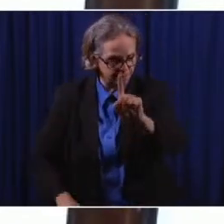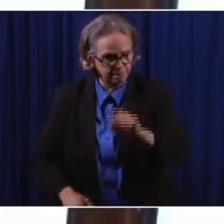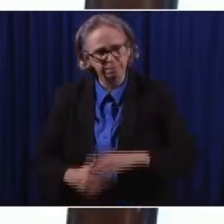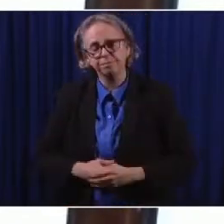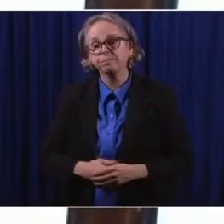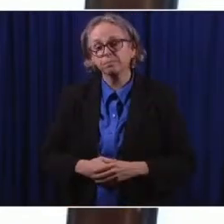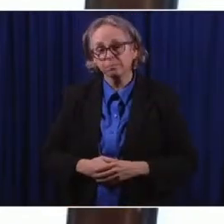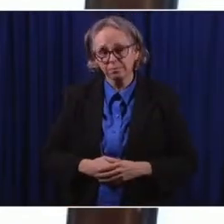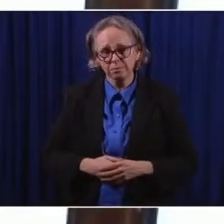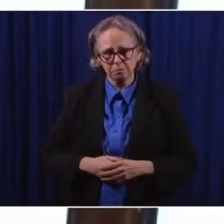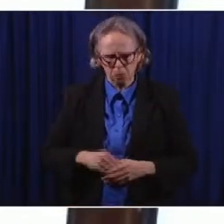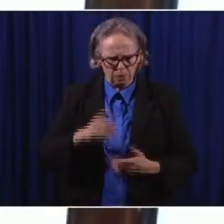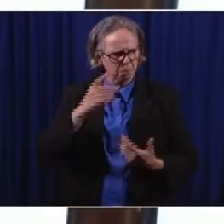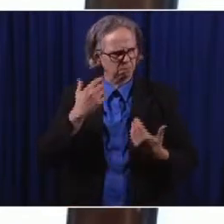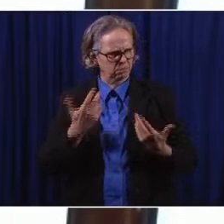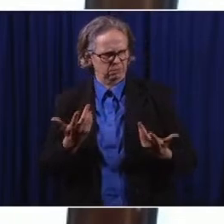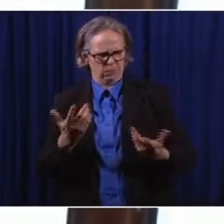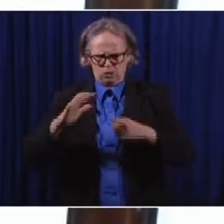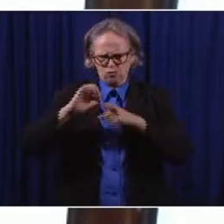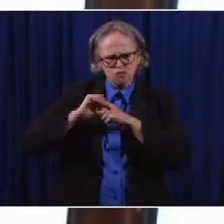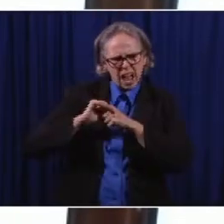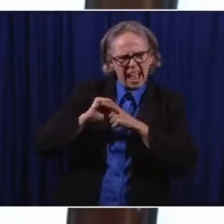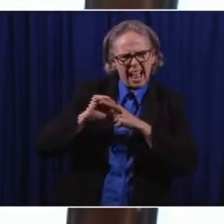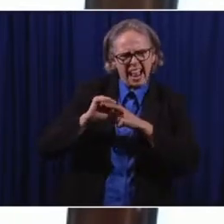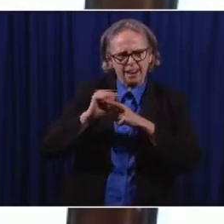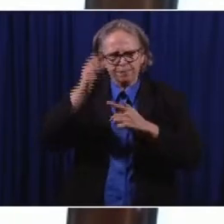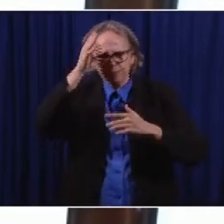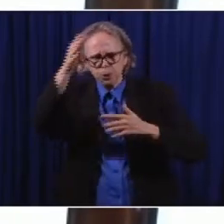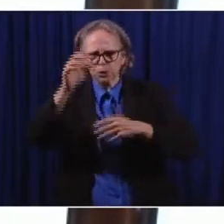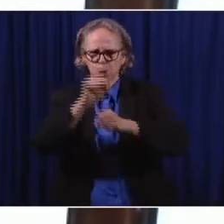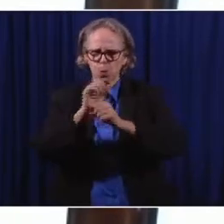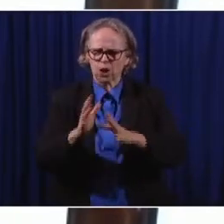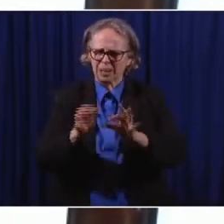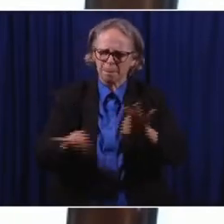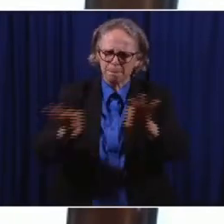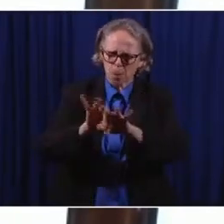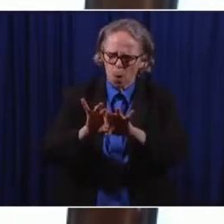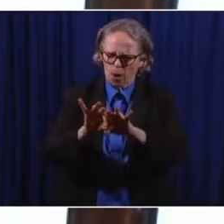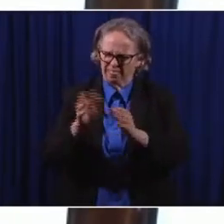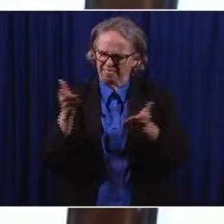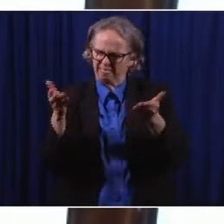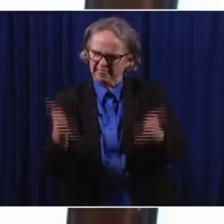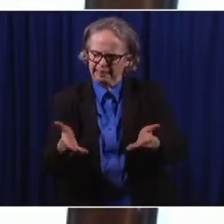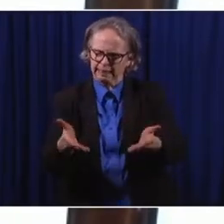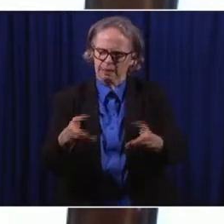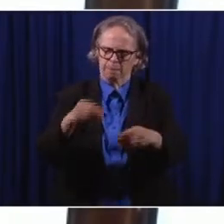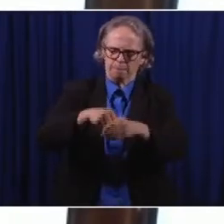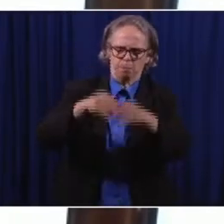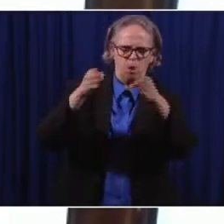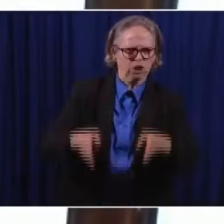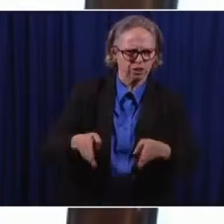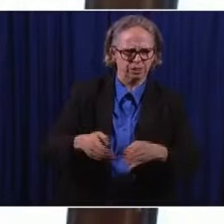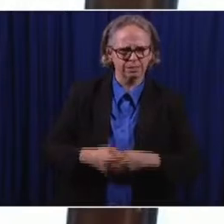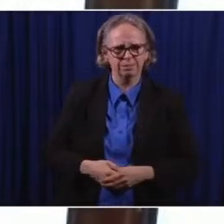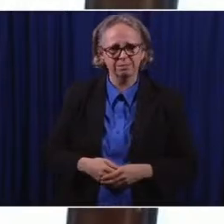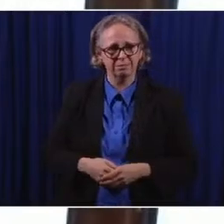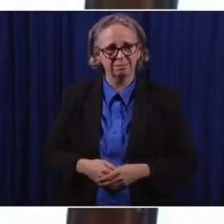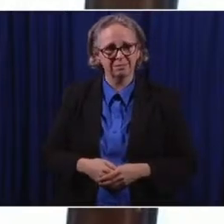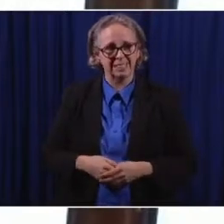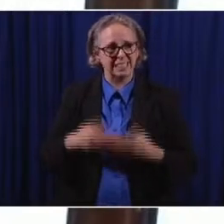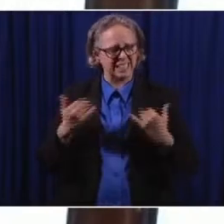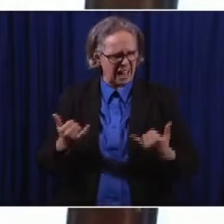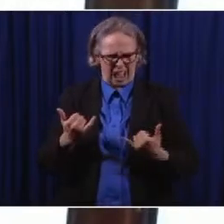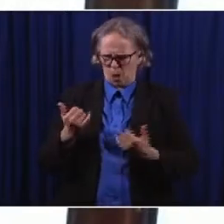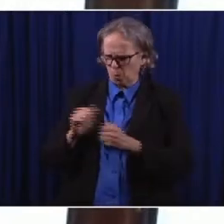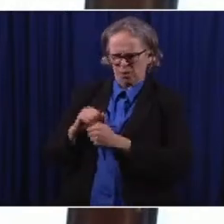a trained workforce. And we think that really became, really apparent during the pandemic when you saw the workforce that